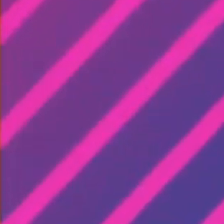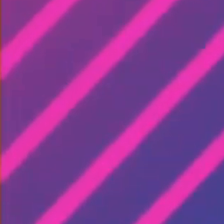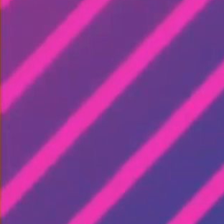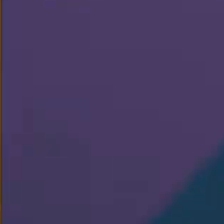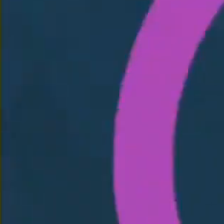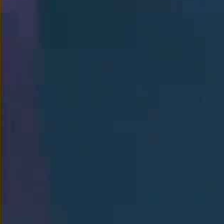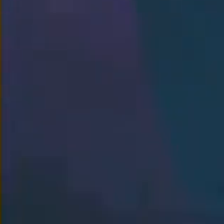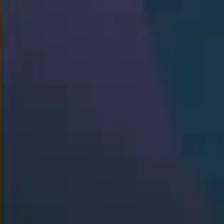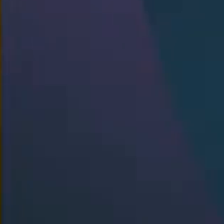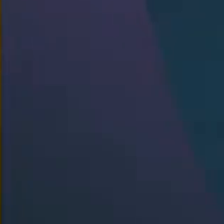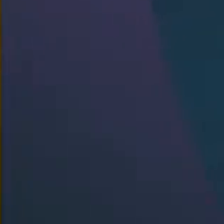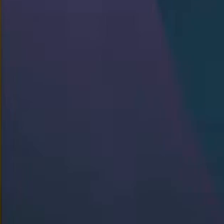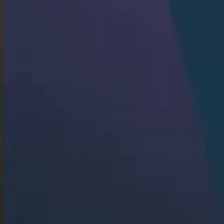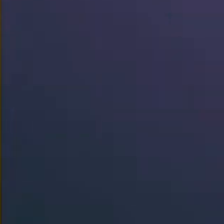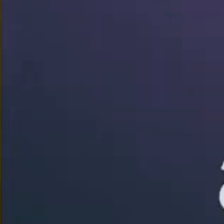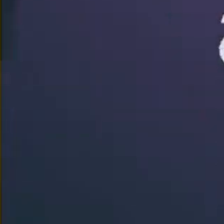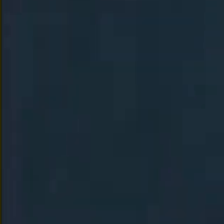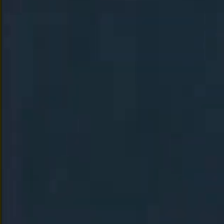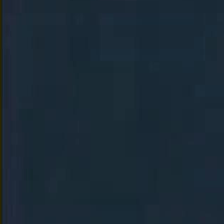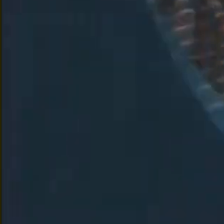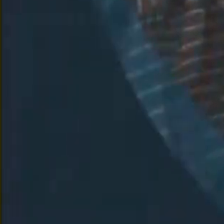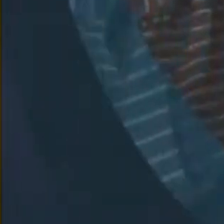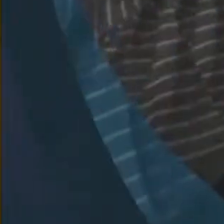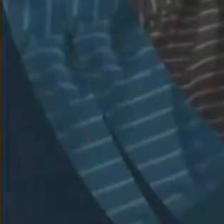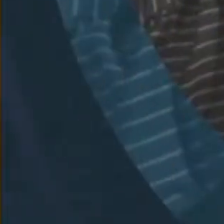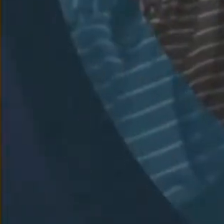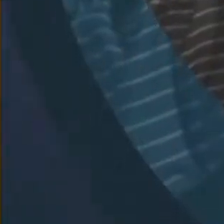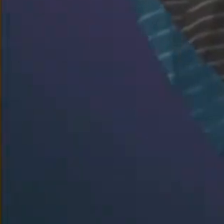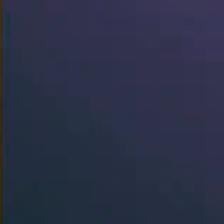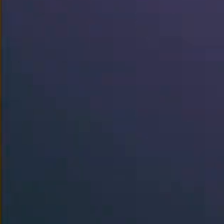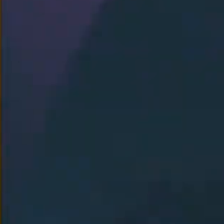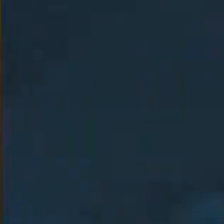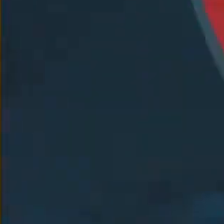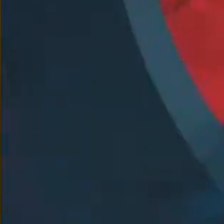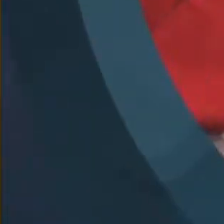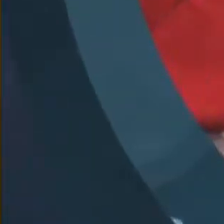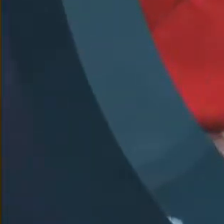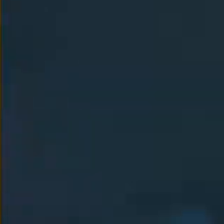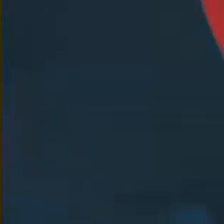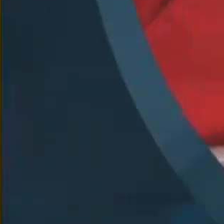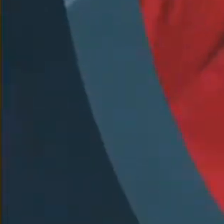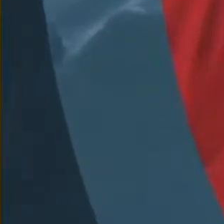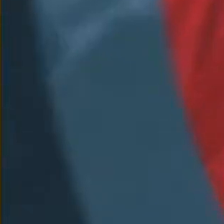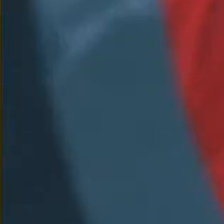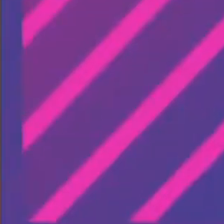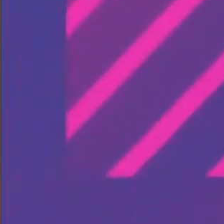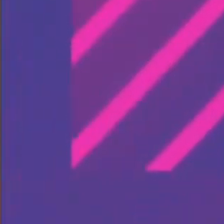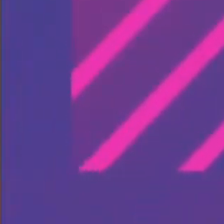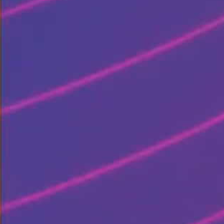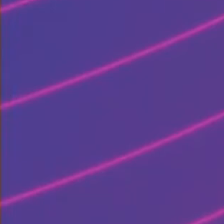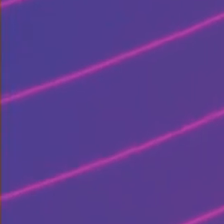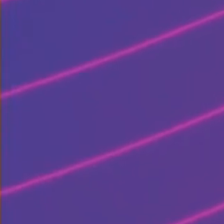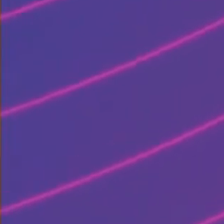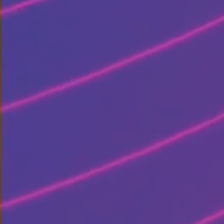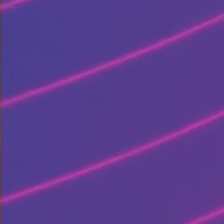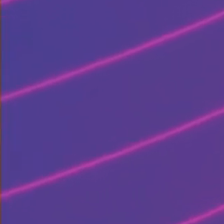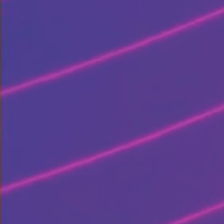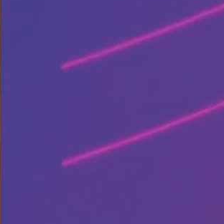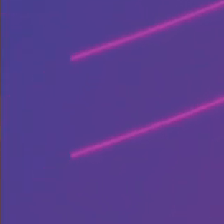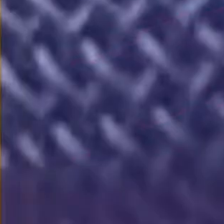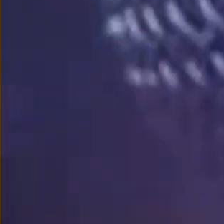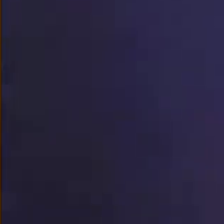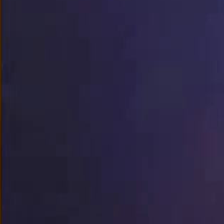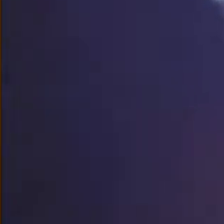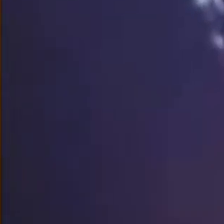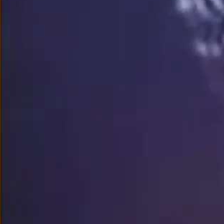it's free. Talk City Fiesta, Coolers, and Calypso. Saturday, 28th January at the home of Carnival, TTT, and